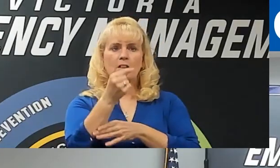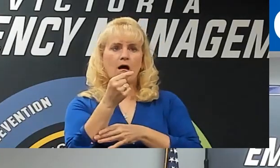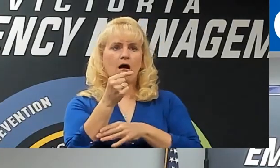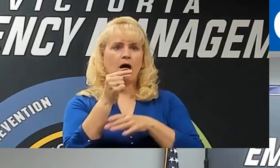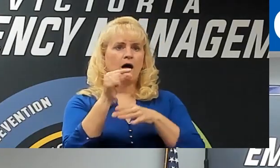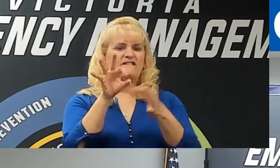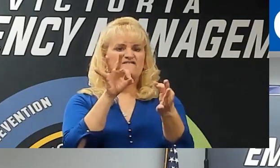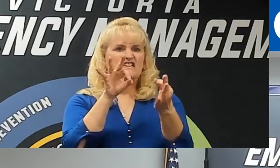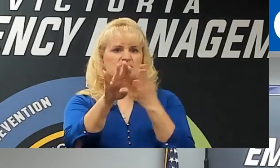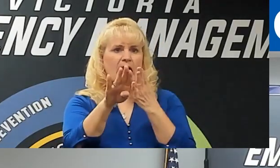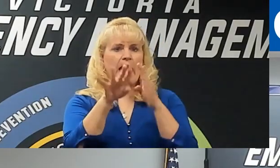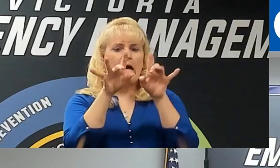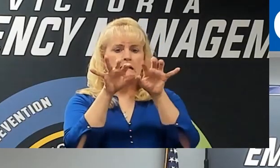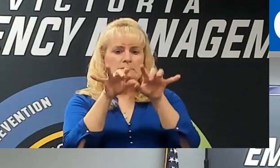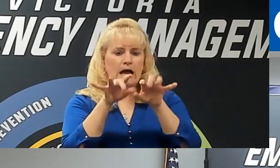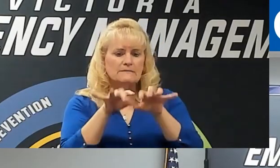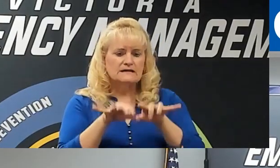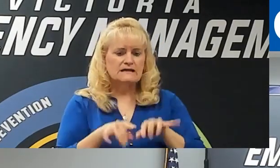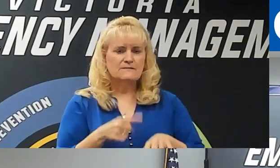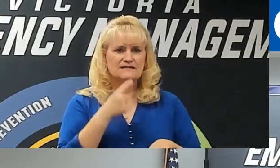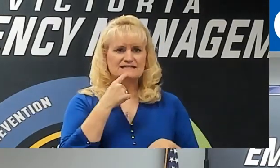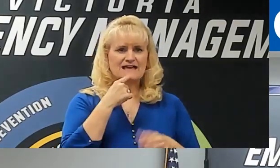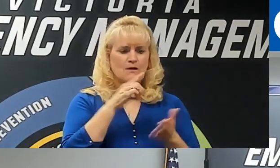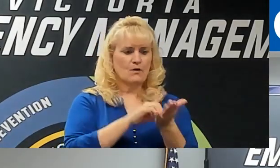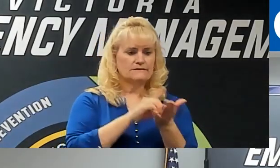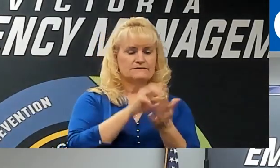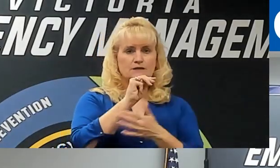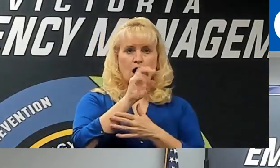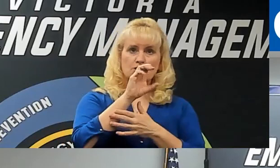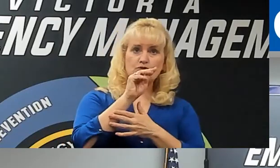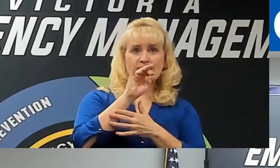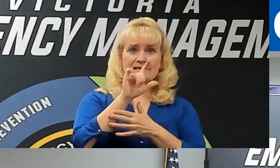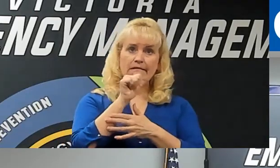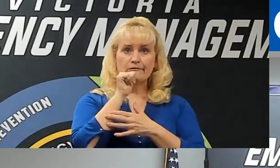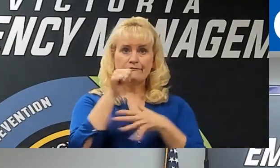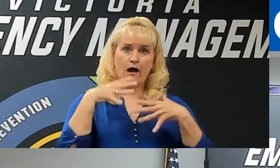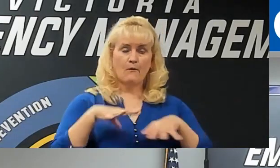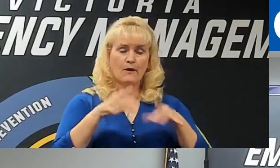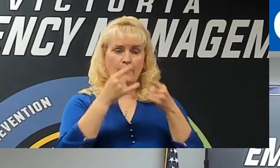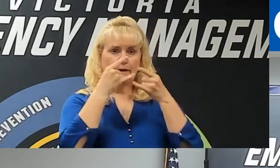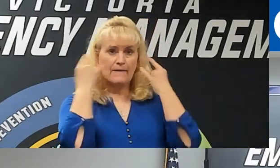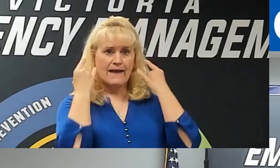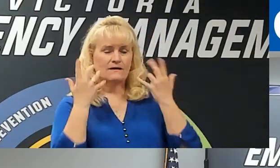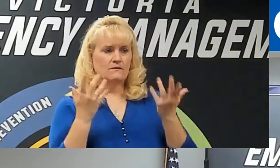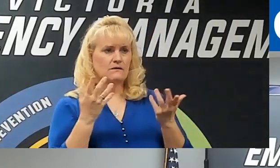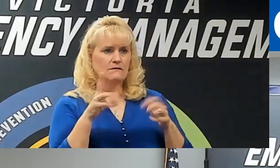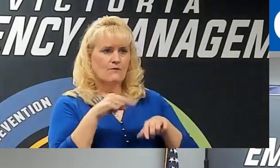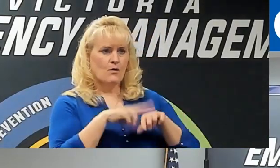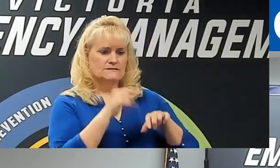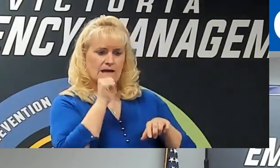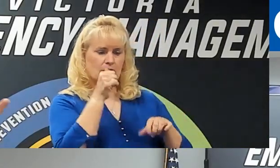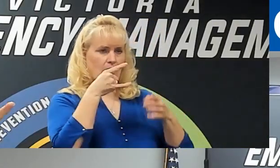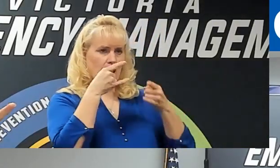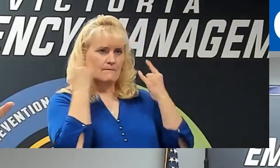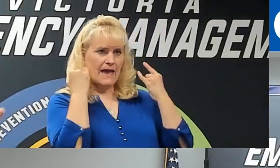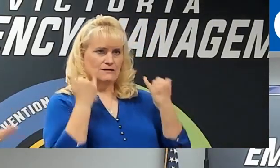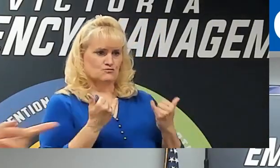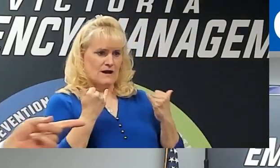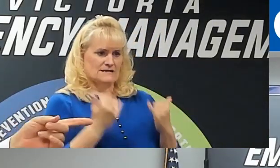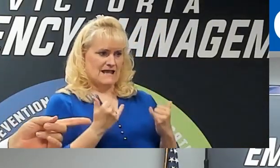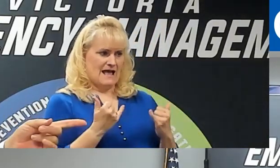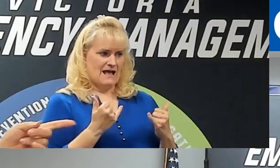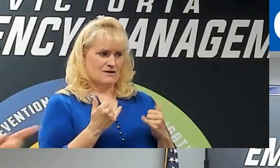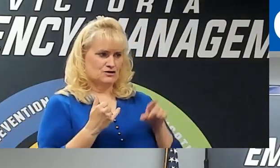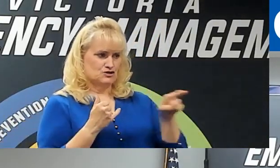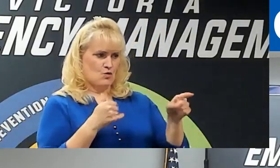there, if y'all are saying, well, Dr. McNeill's not wearing a mask. Well, Dr. McNeill's got his mask right here, but he's not wearing a mask because there's nobody you're